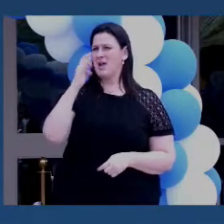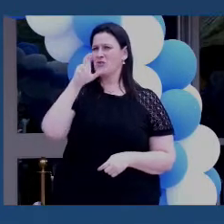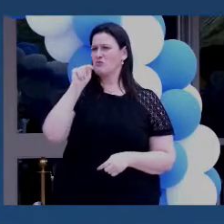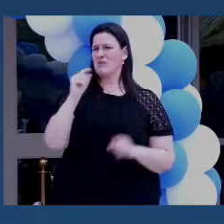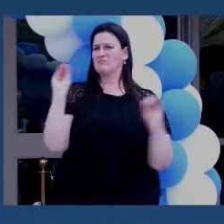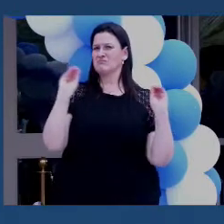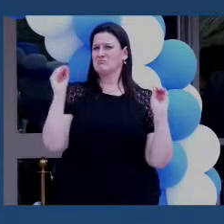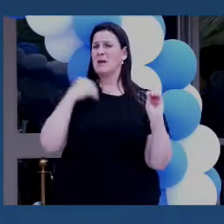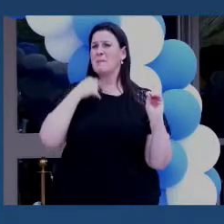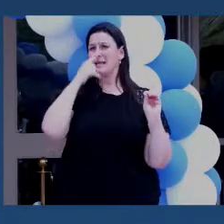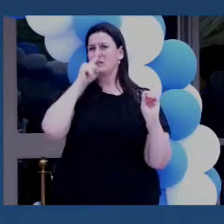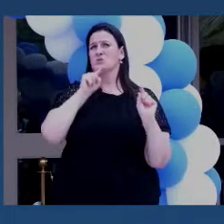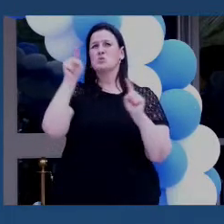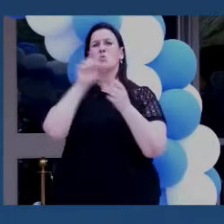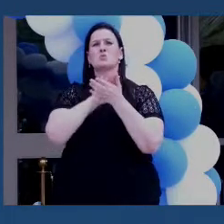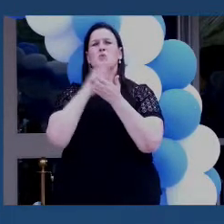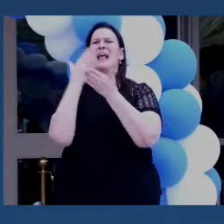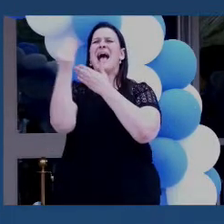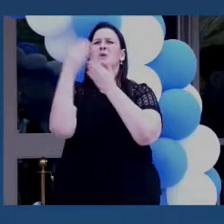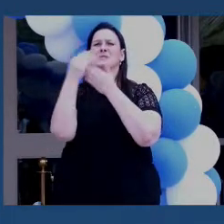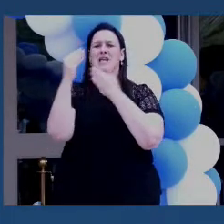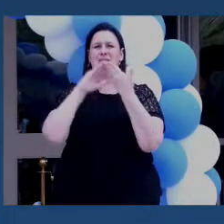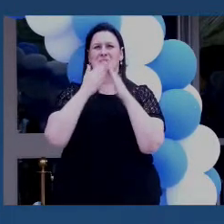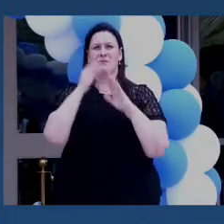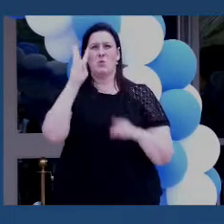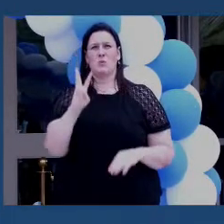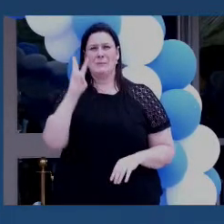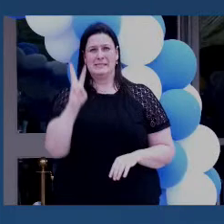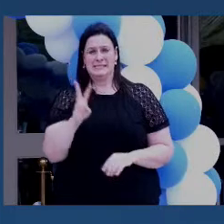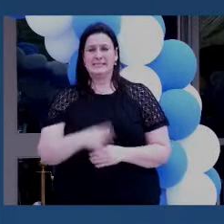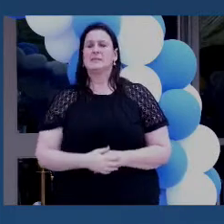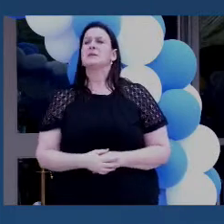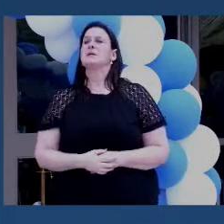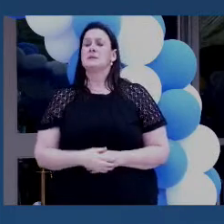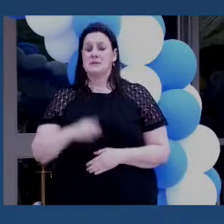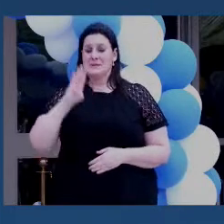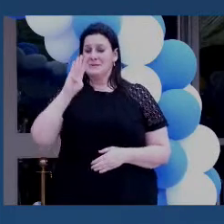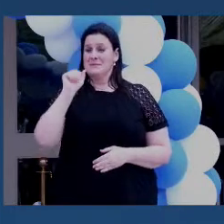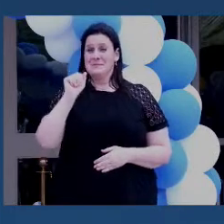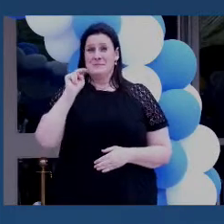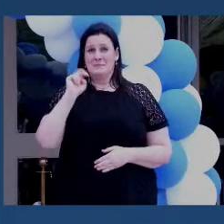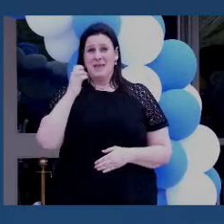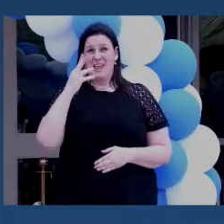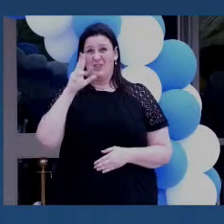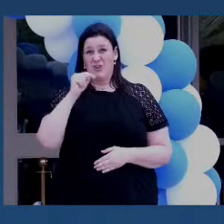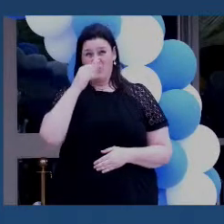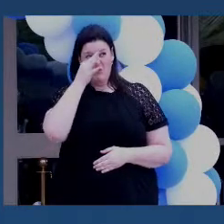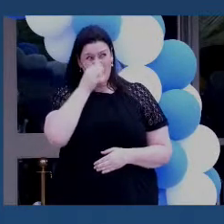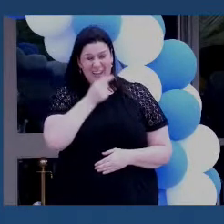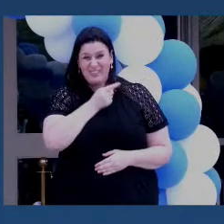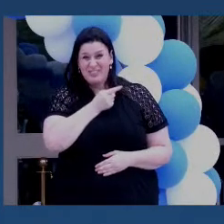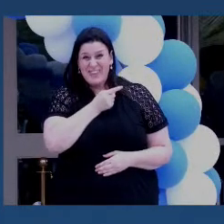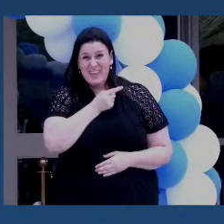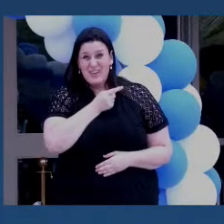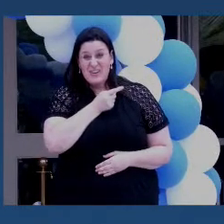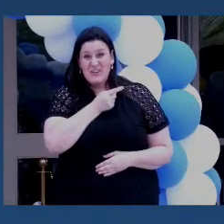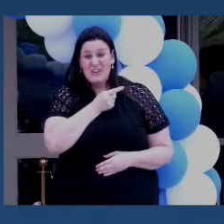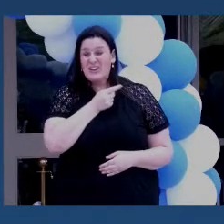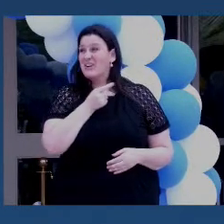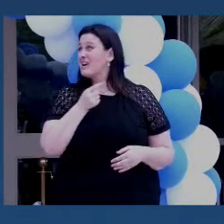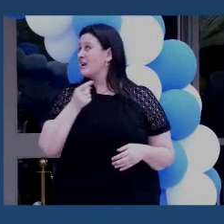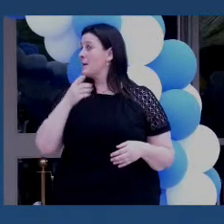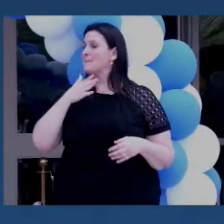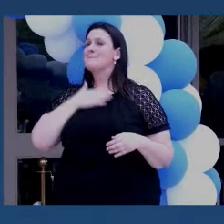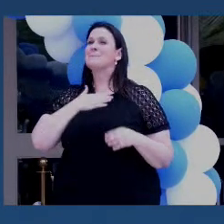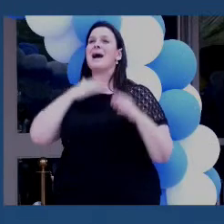My kids go to a school outside of the city of Wilmington. Bancroft was right down the street. My